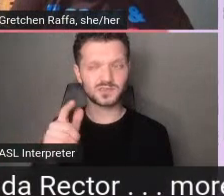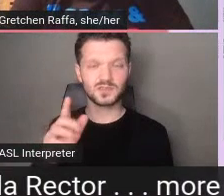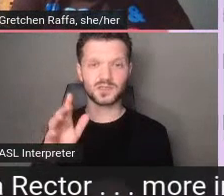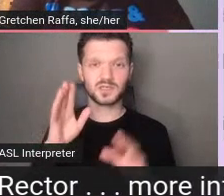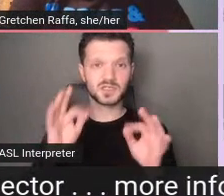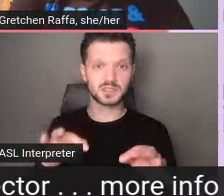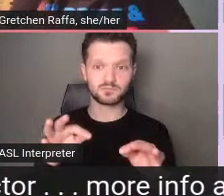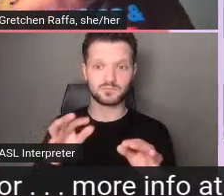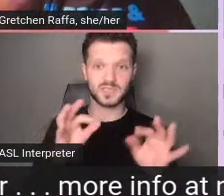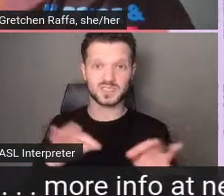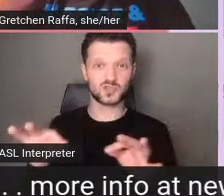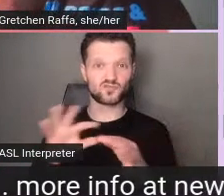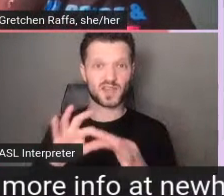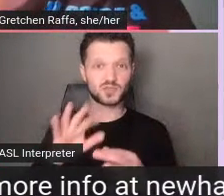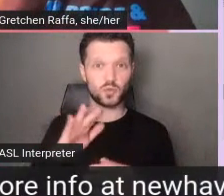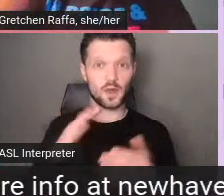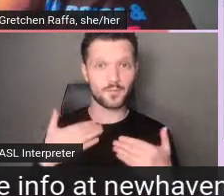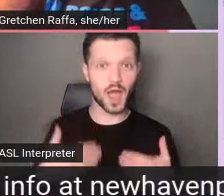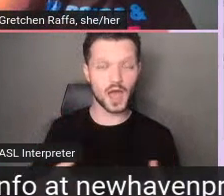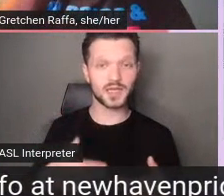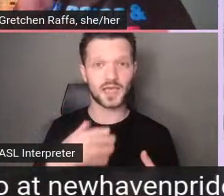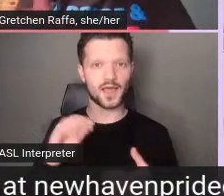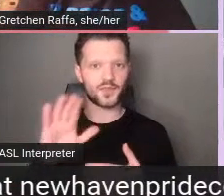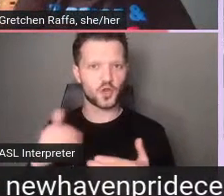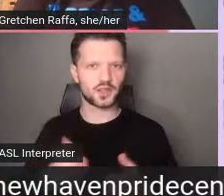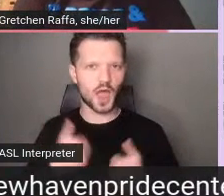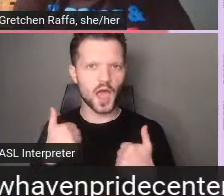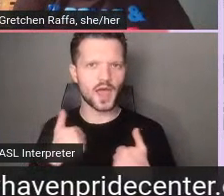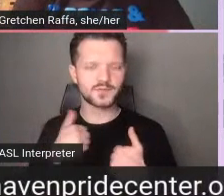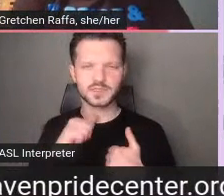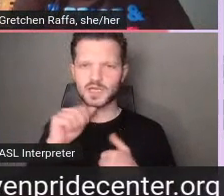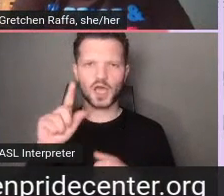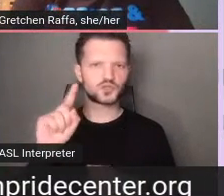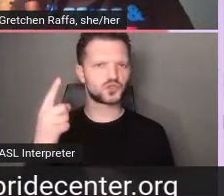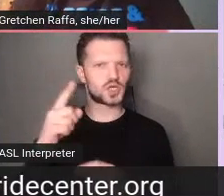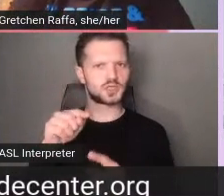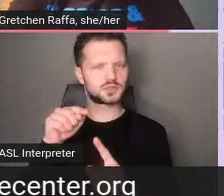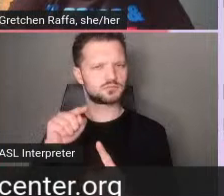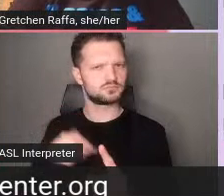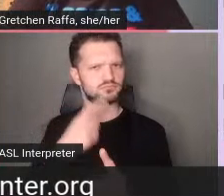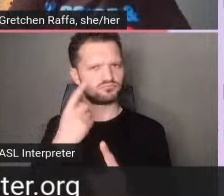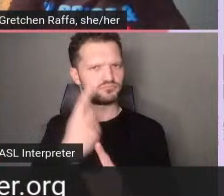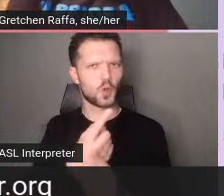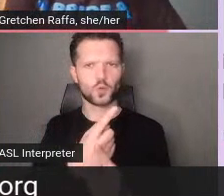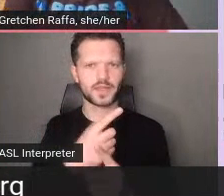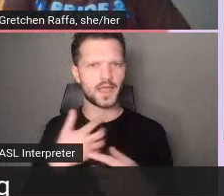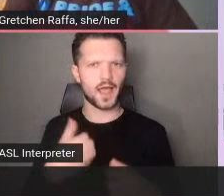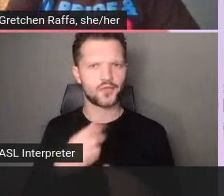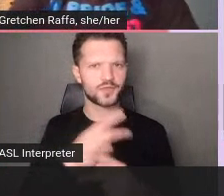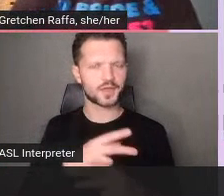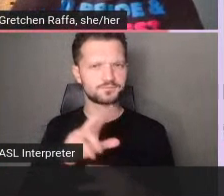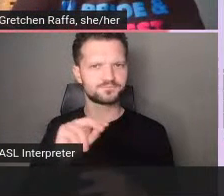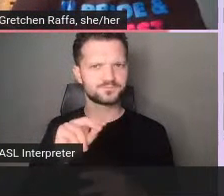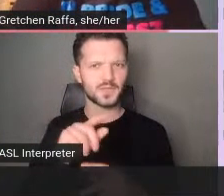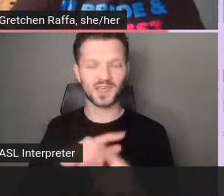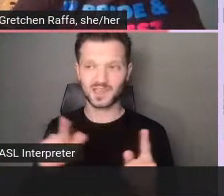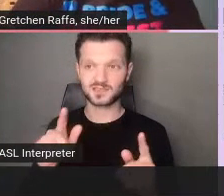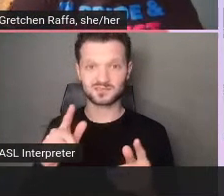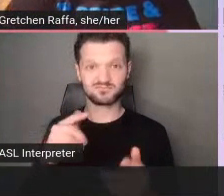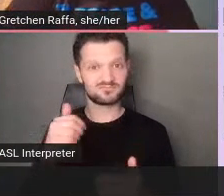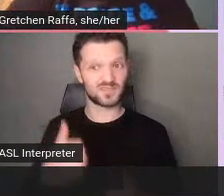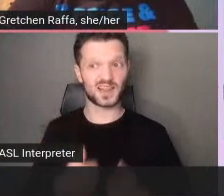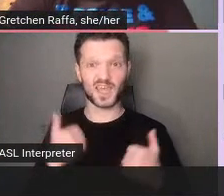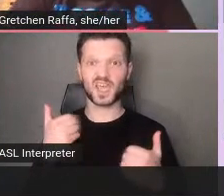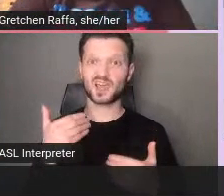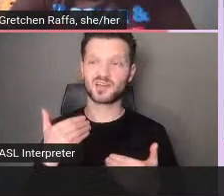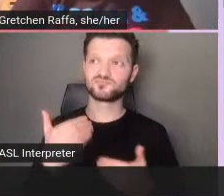include healthcare. And I think, again, Iman really laid that out for us. It is really about the ability to live without fear or